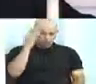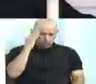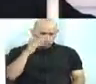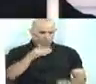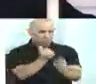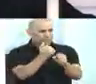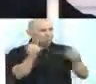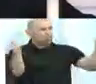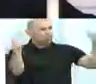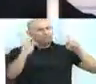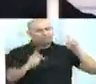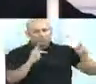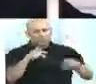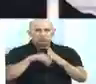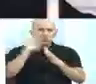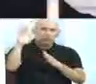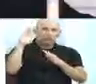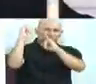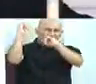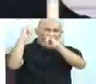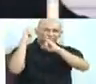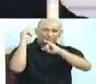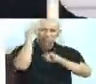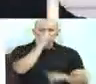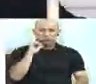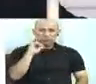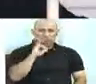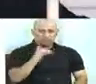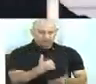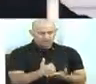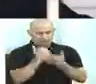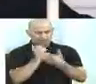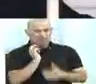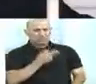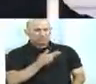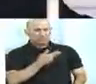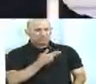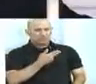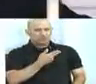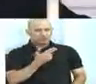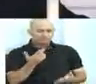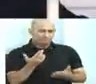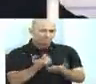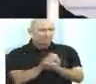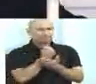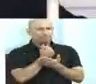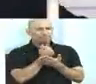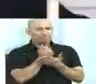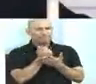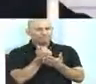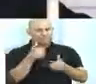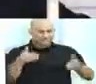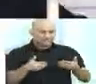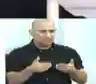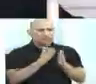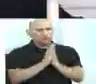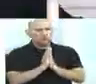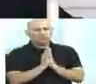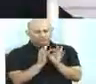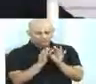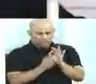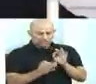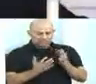all people in your image. Help us as we take up your invitation with prayer and